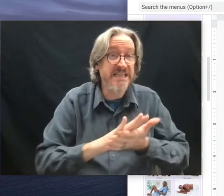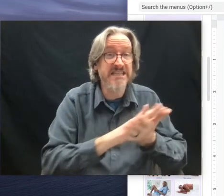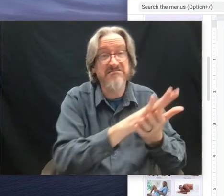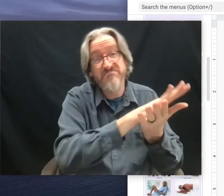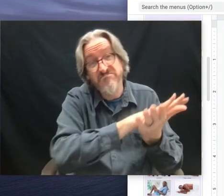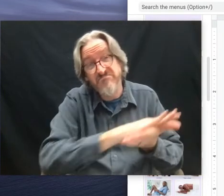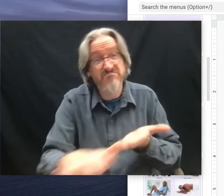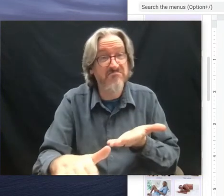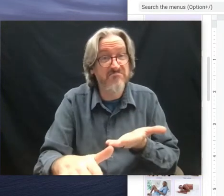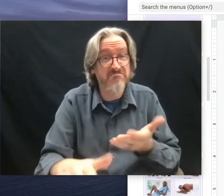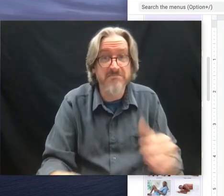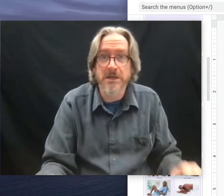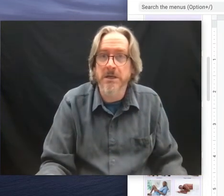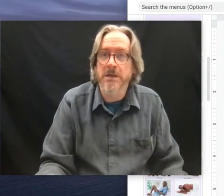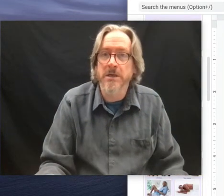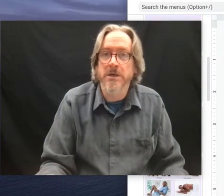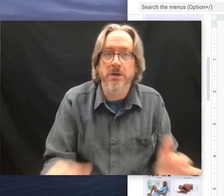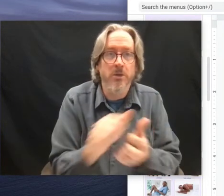clean.